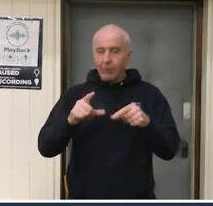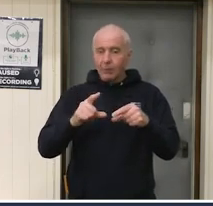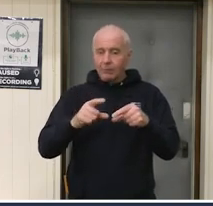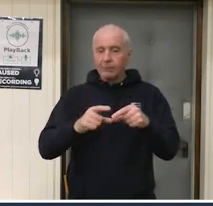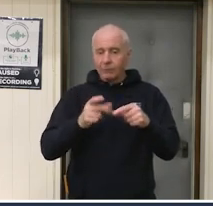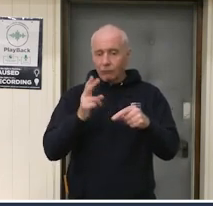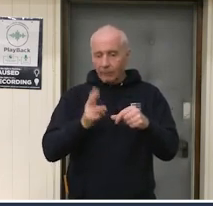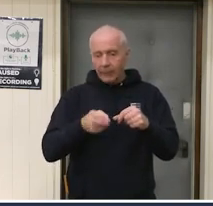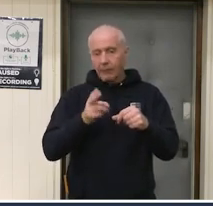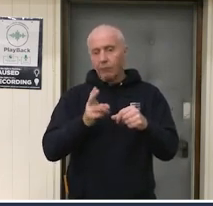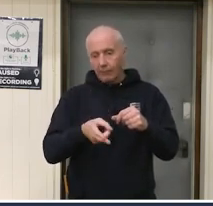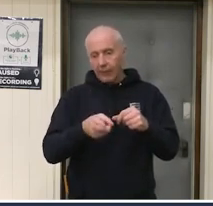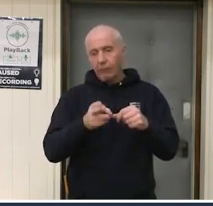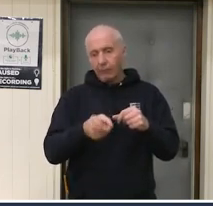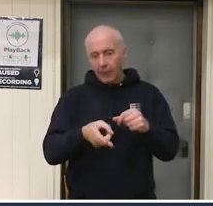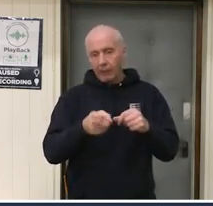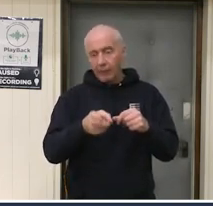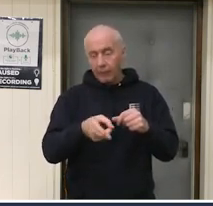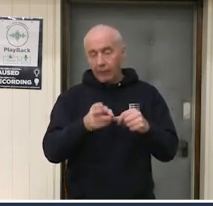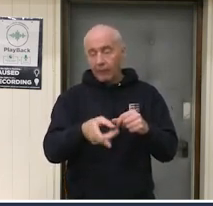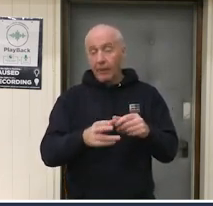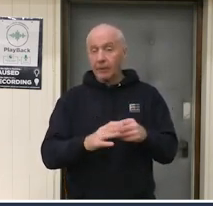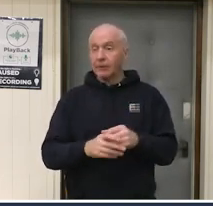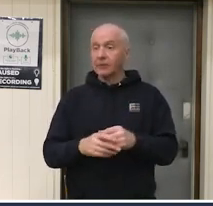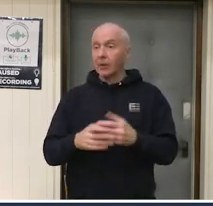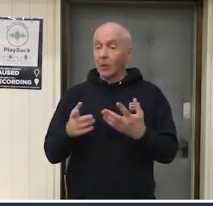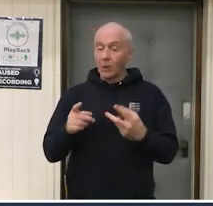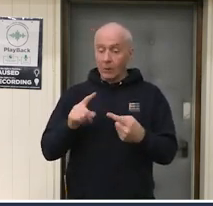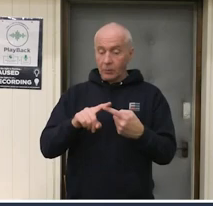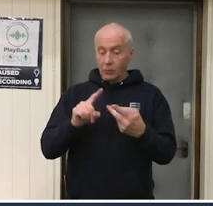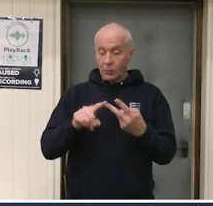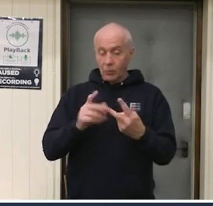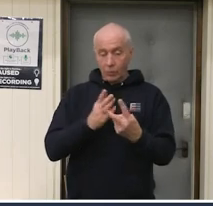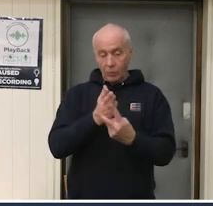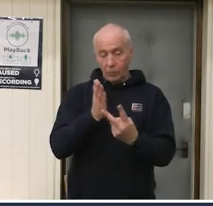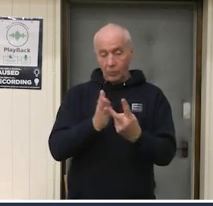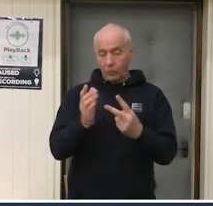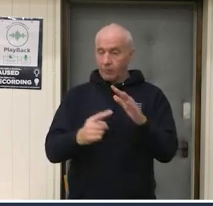fusion tend to fall into those two camps.